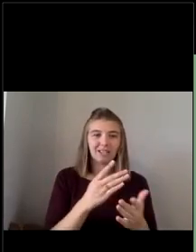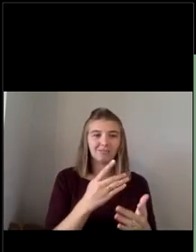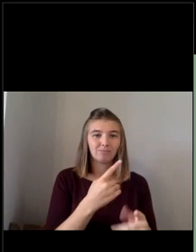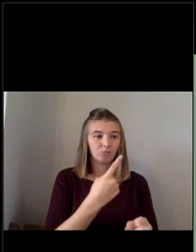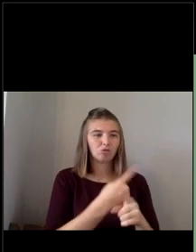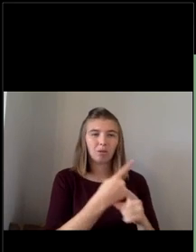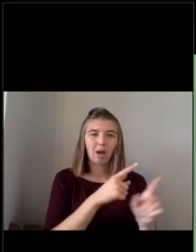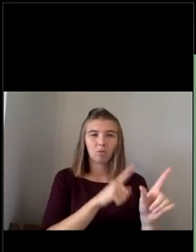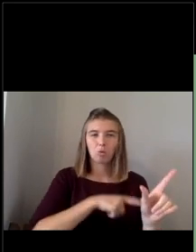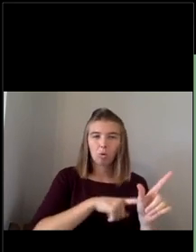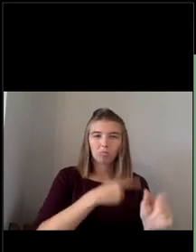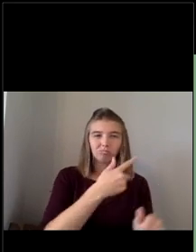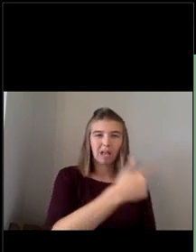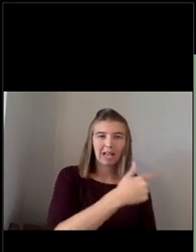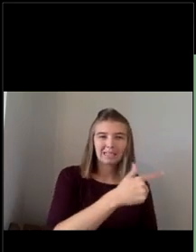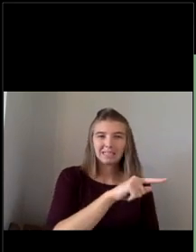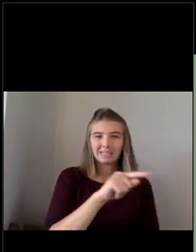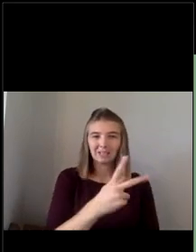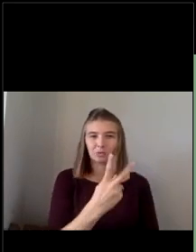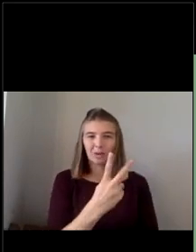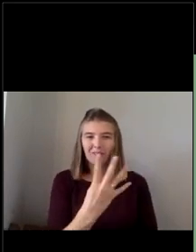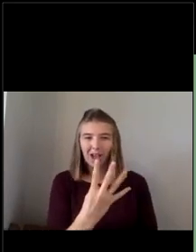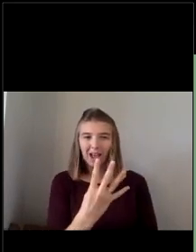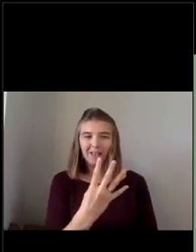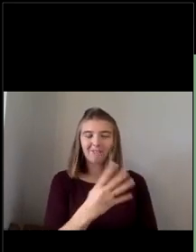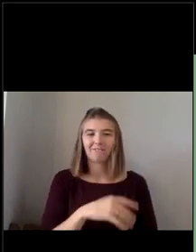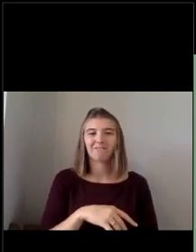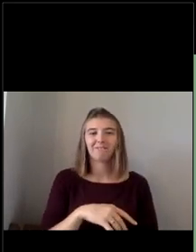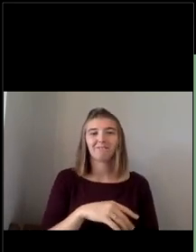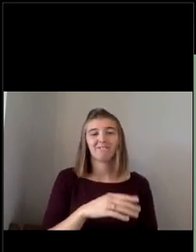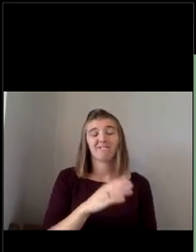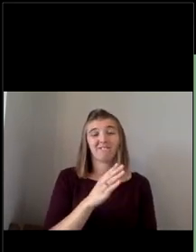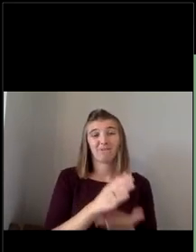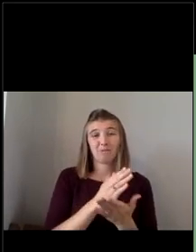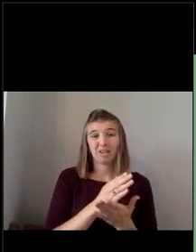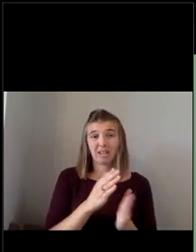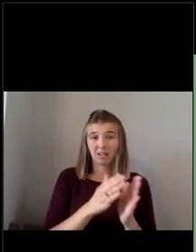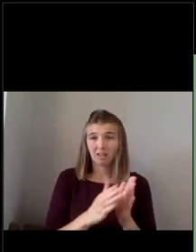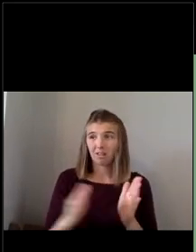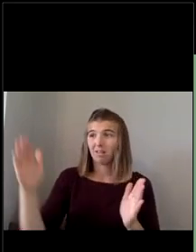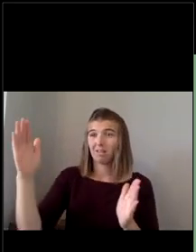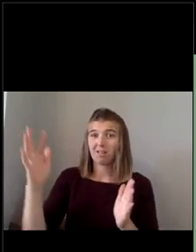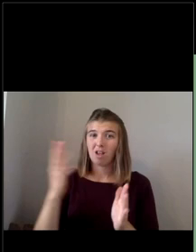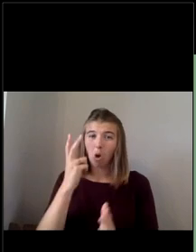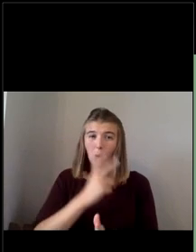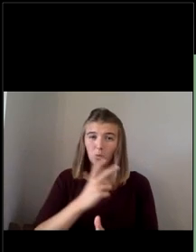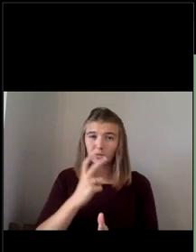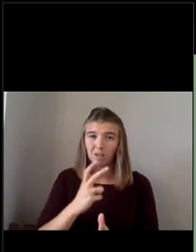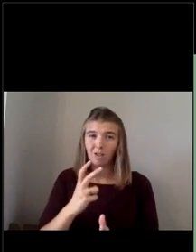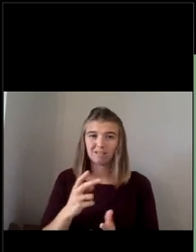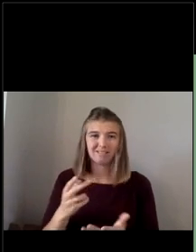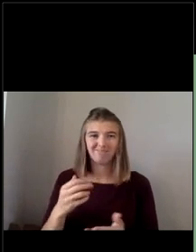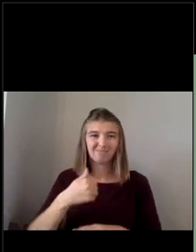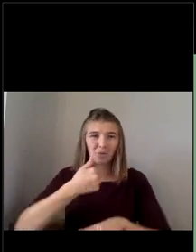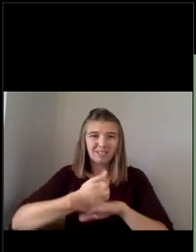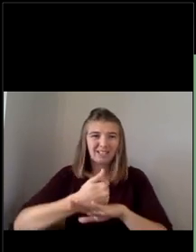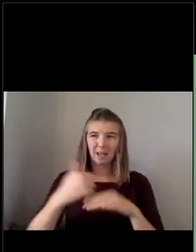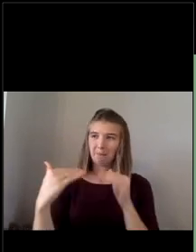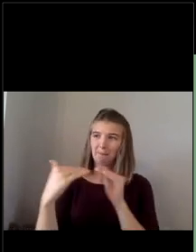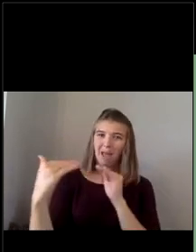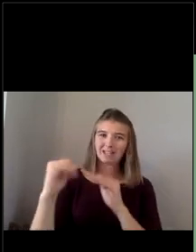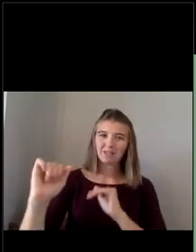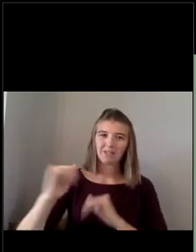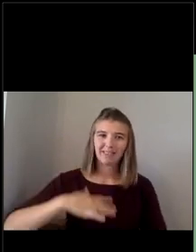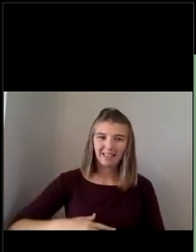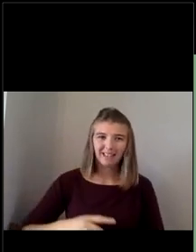You know, lack of provision around childcare, for example, and clubs and societies are often set up not having mature students